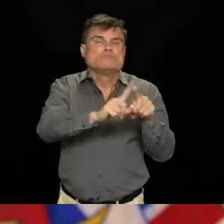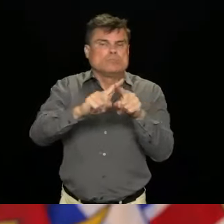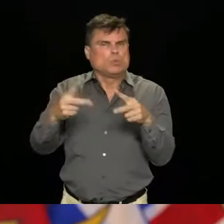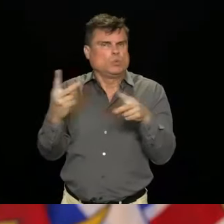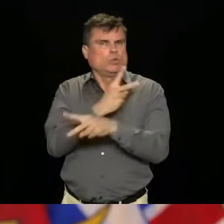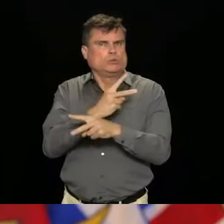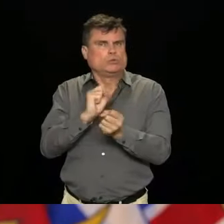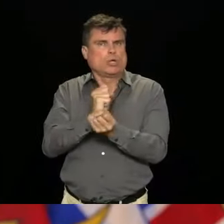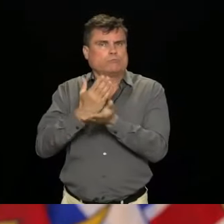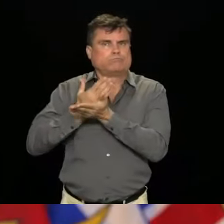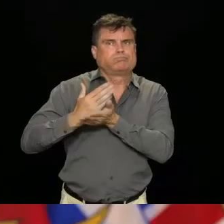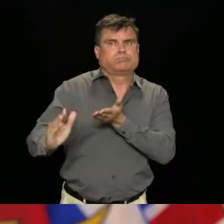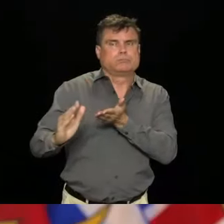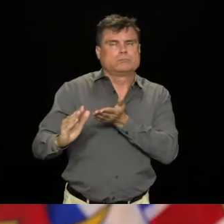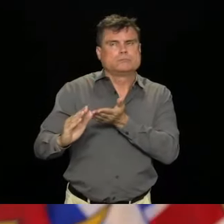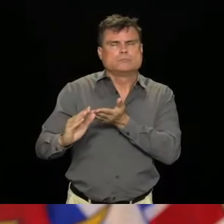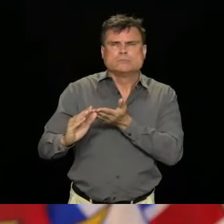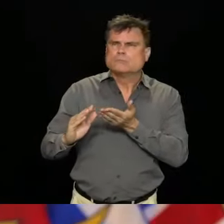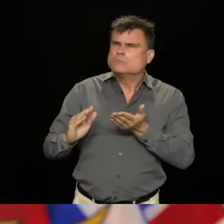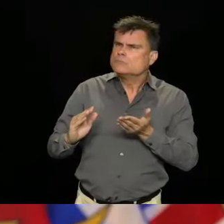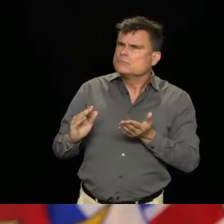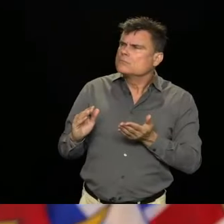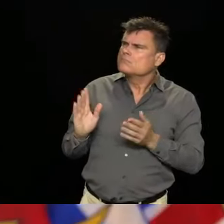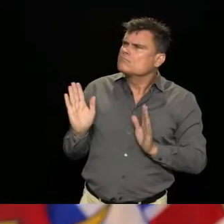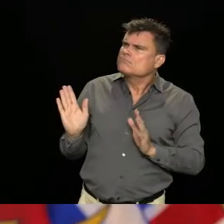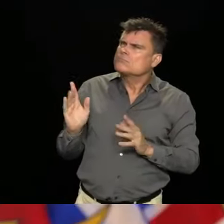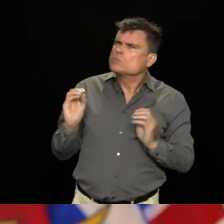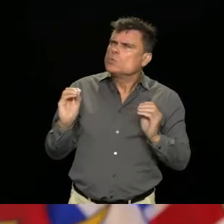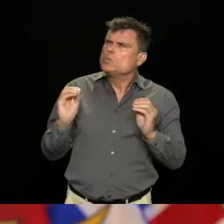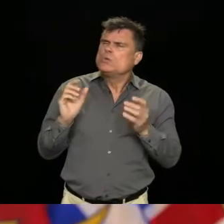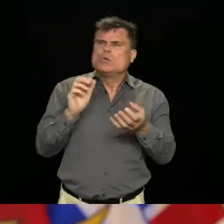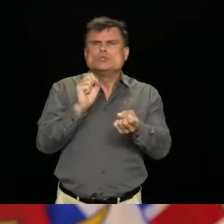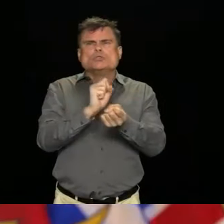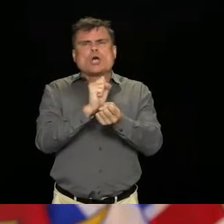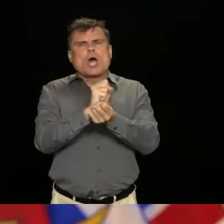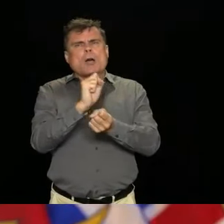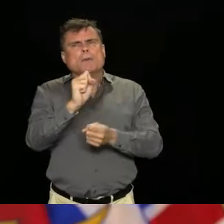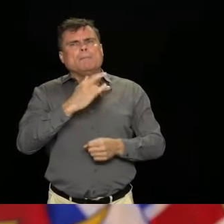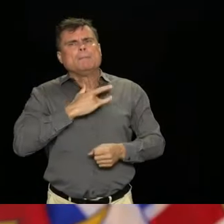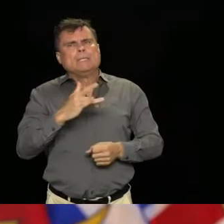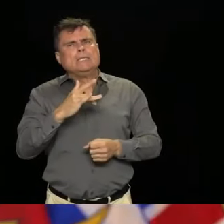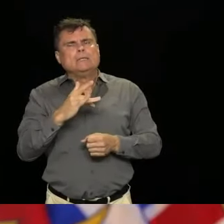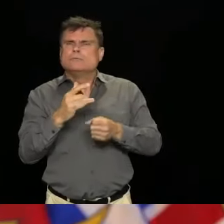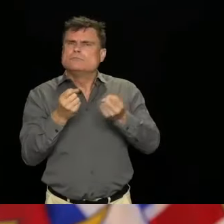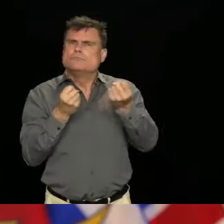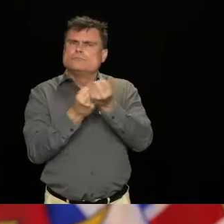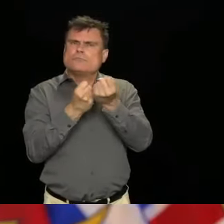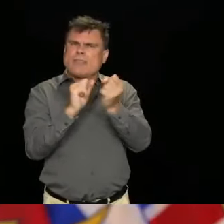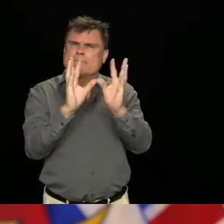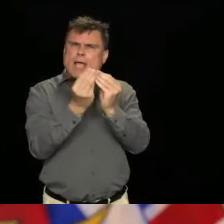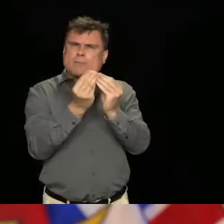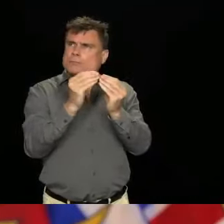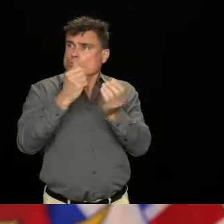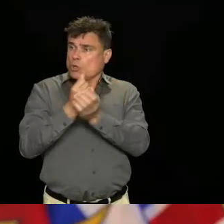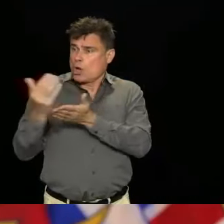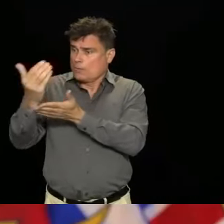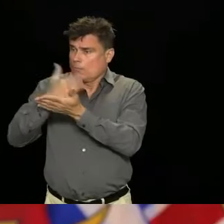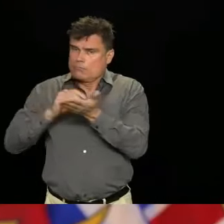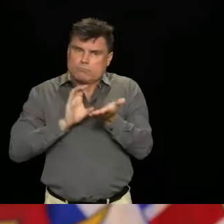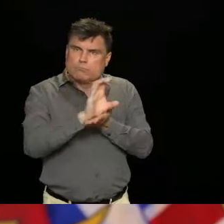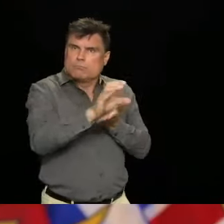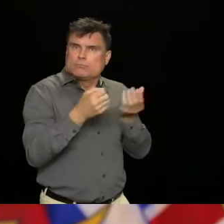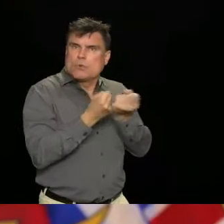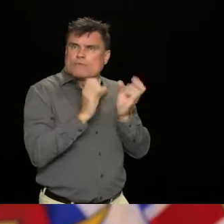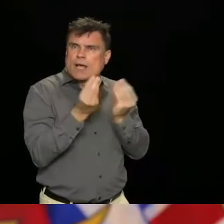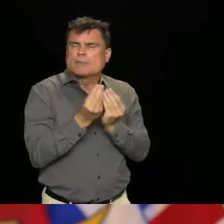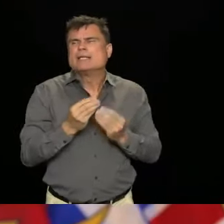family supporting jobs. So just wondering if you can talk about that and who's benefiting here. Well, I think it's very early on, and I